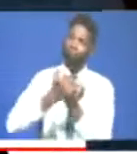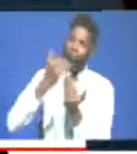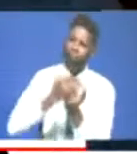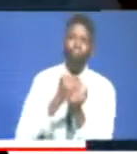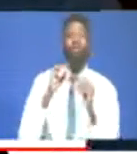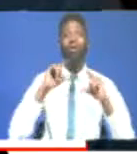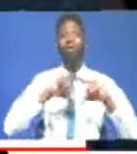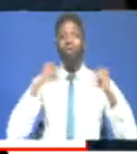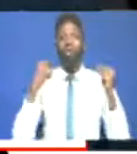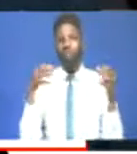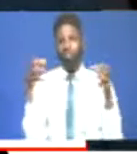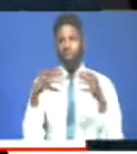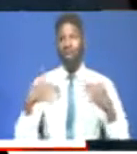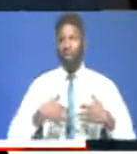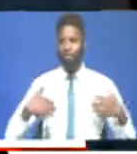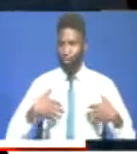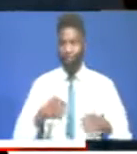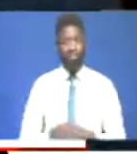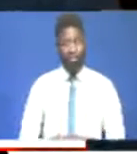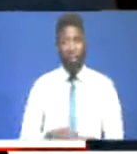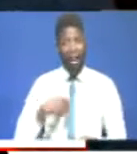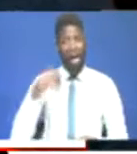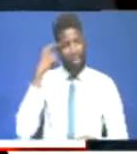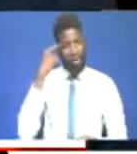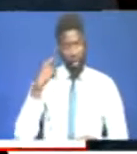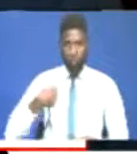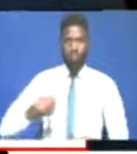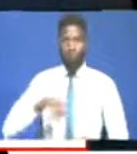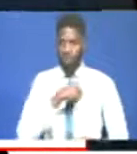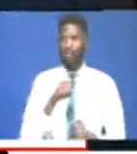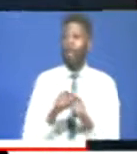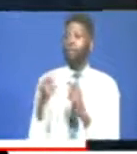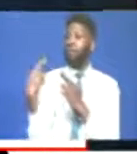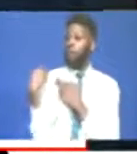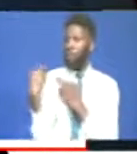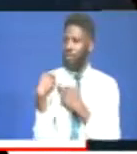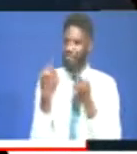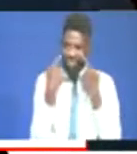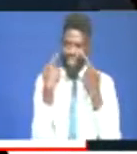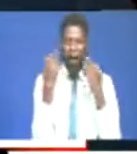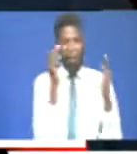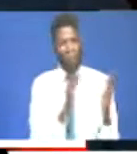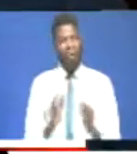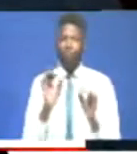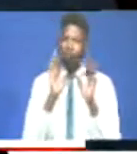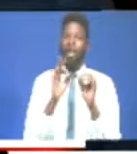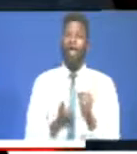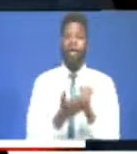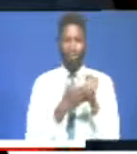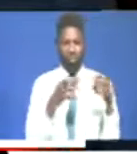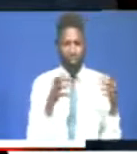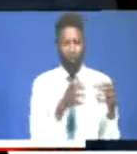the refugees. And I think it is our task to find good strategies to bring these three groups